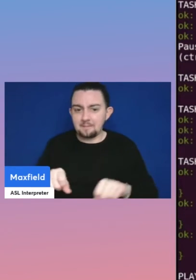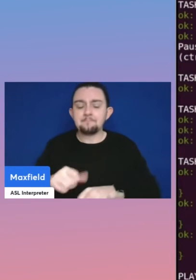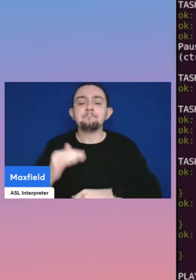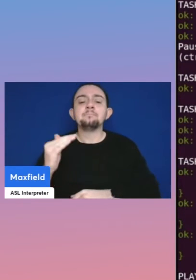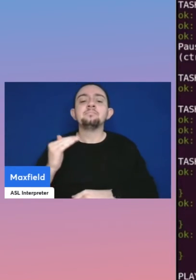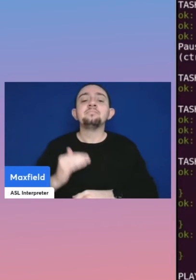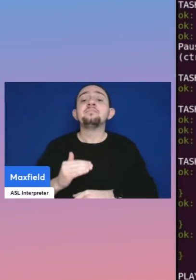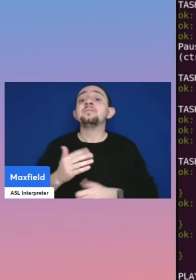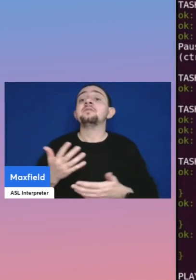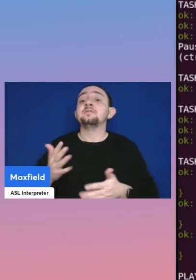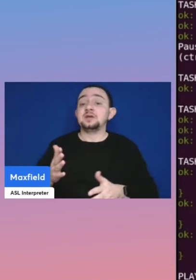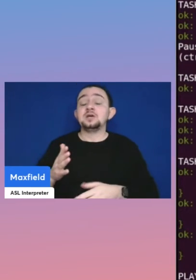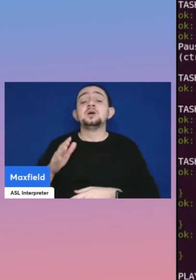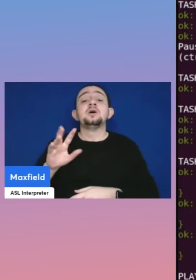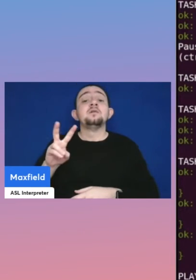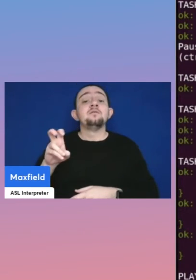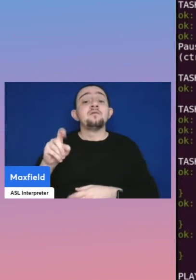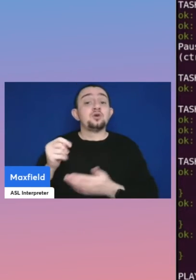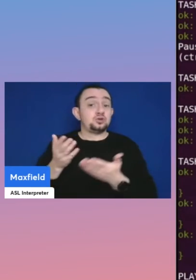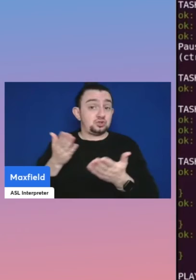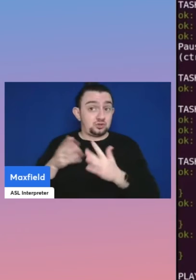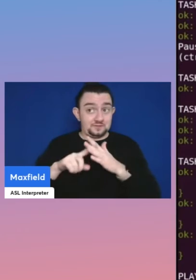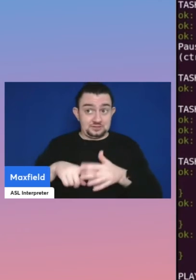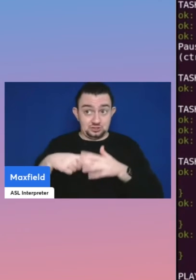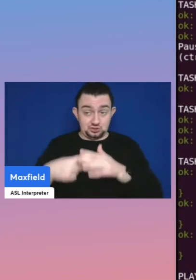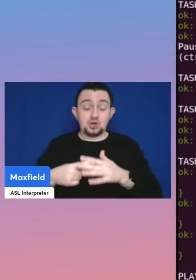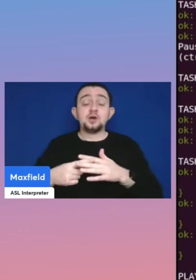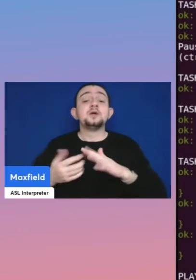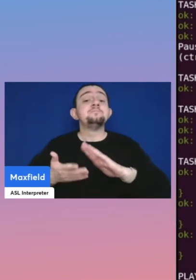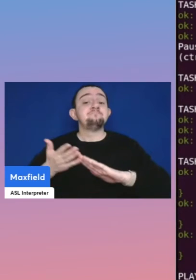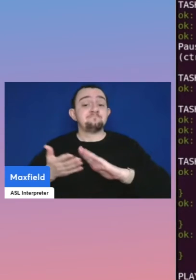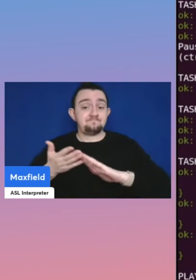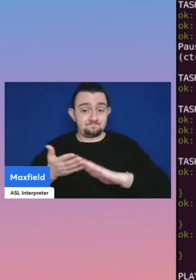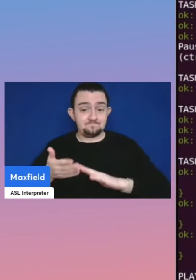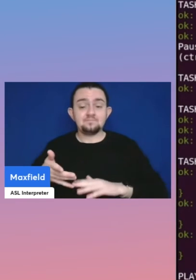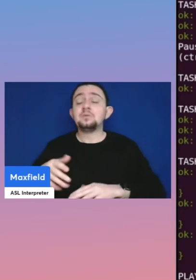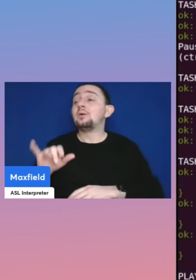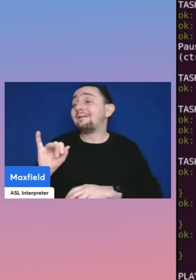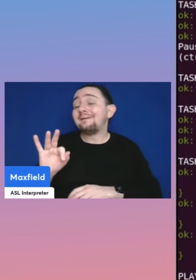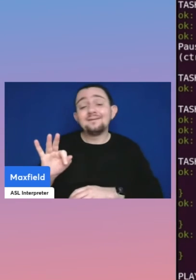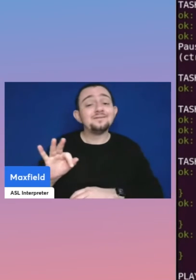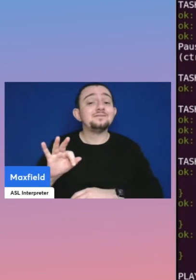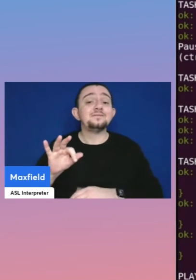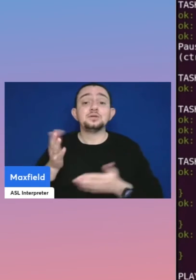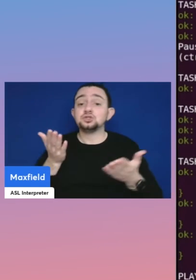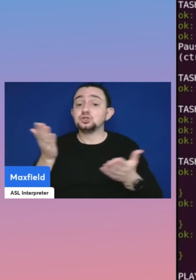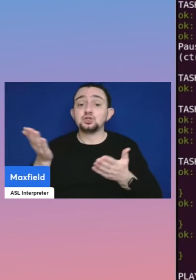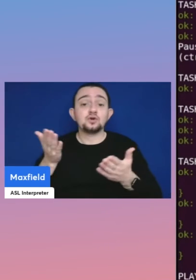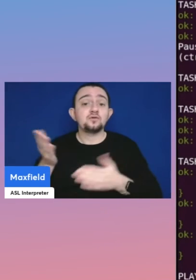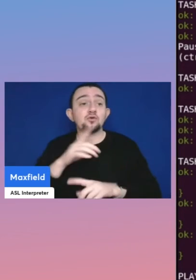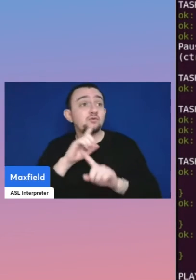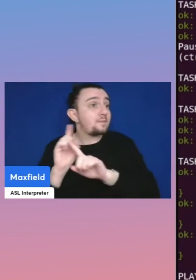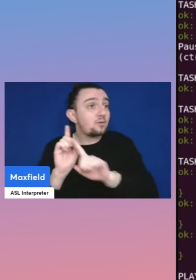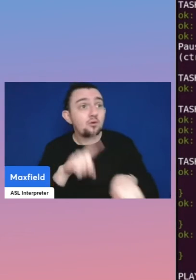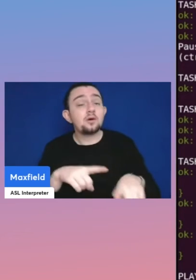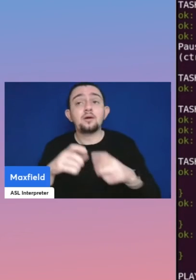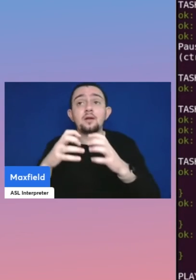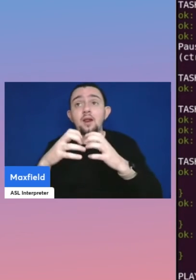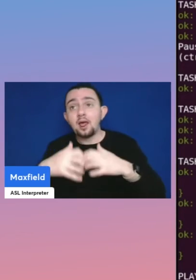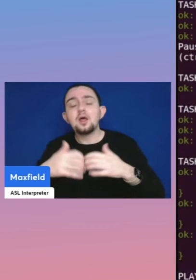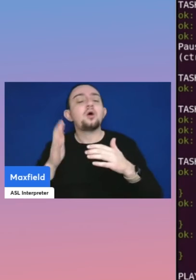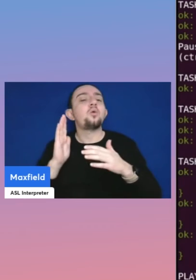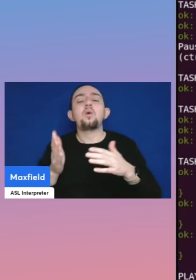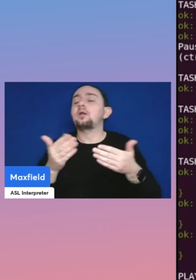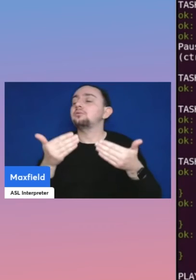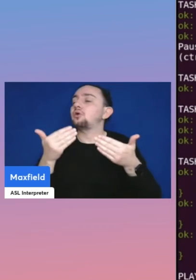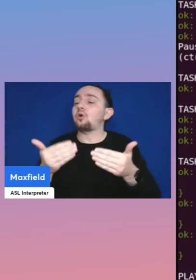Vault service is started and enabled, so that in case the server gets rebooted, the service would automatically start.